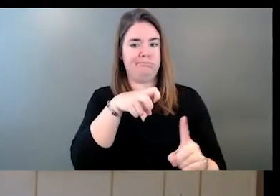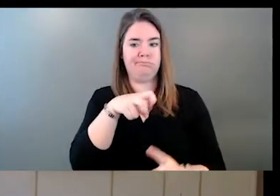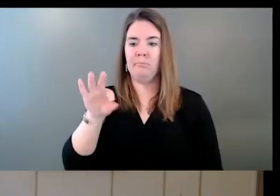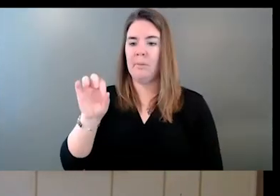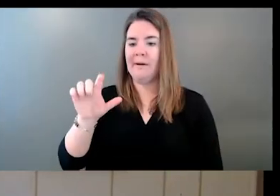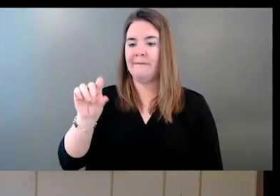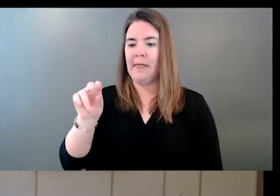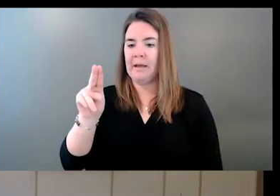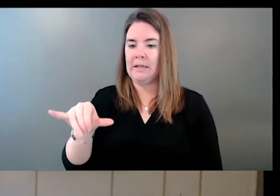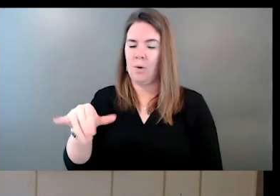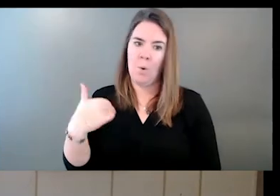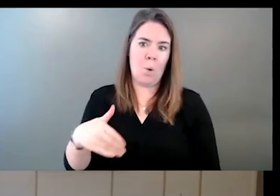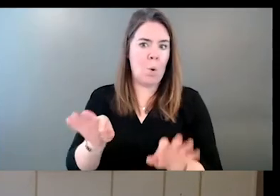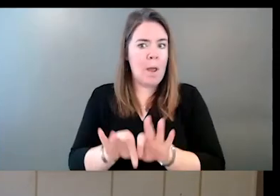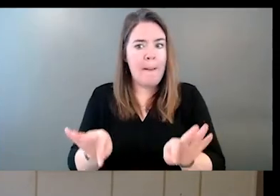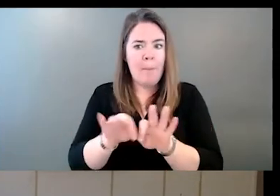we need to pass this year.